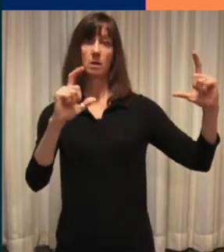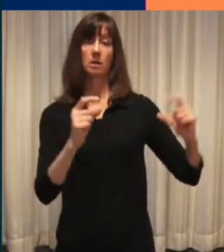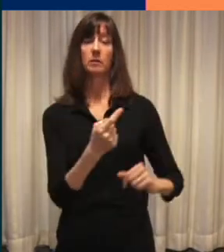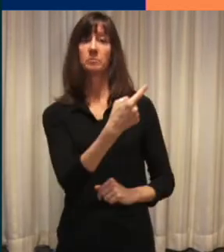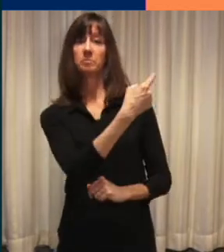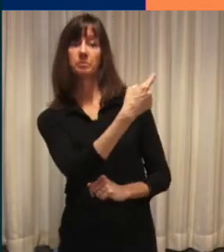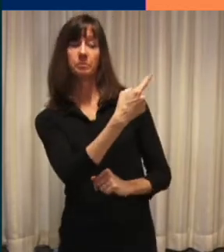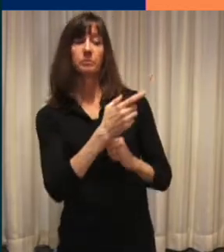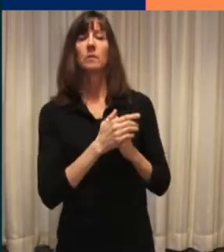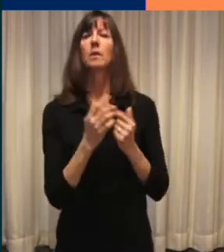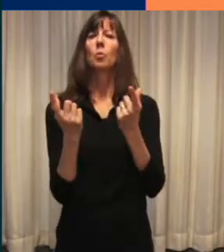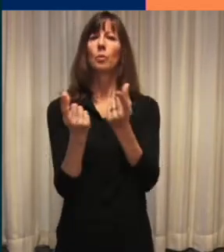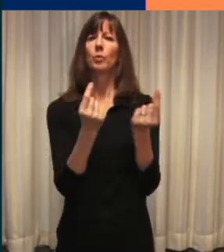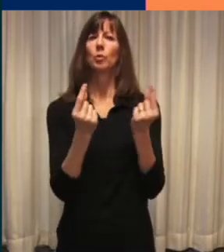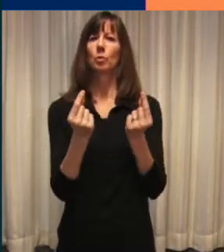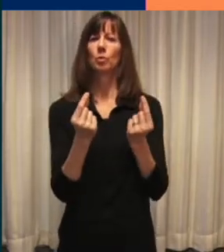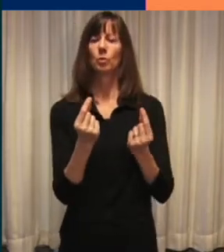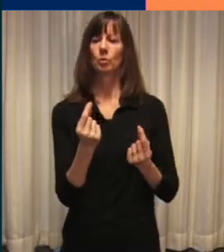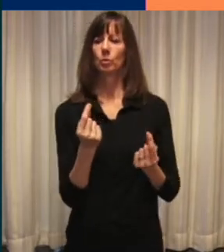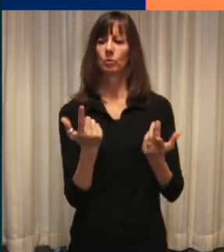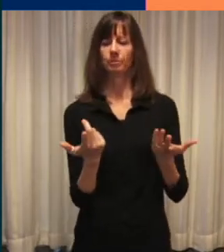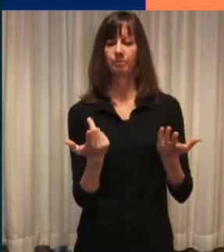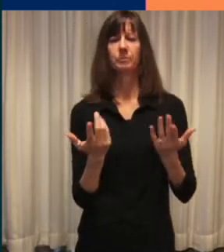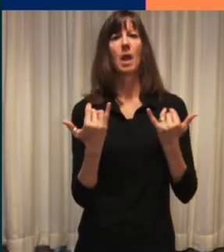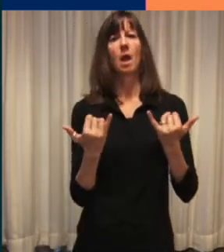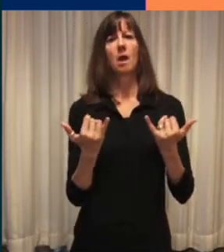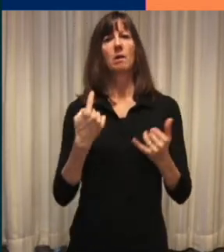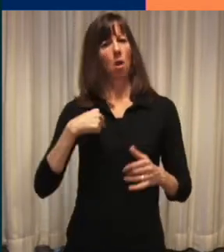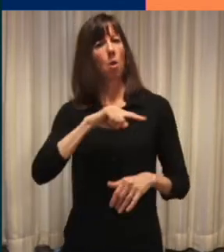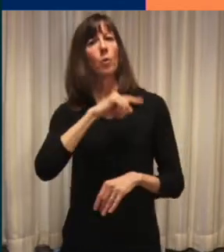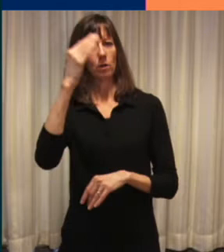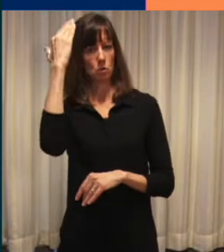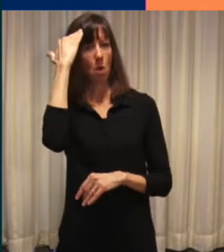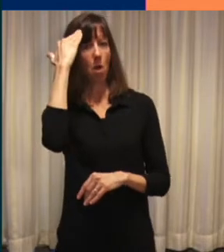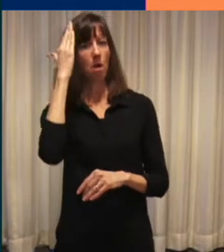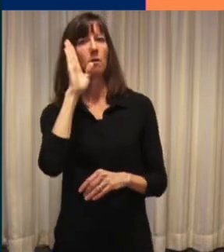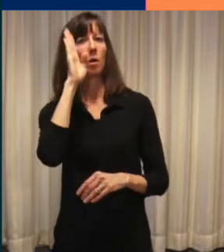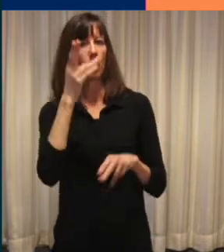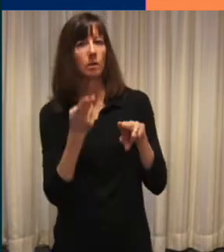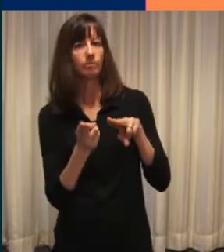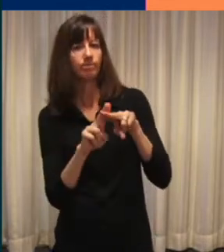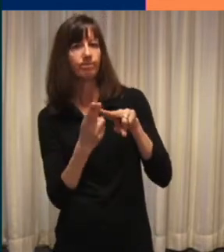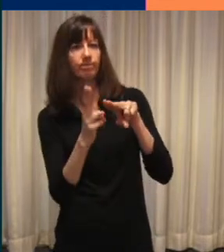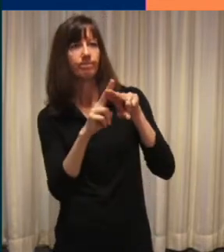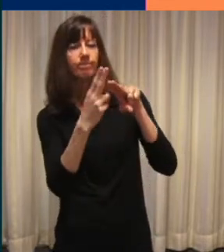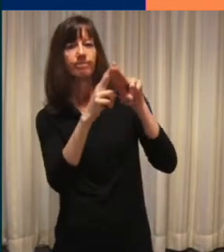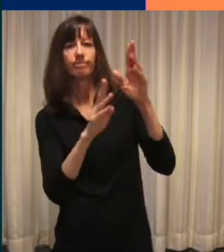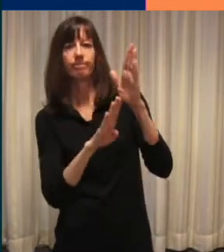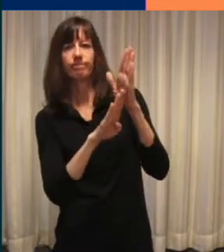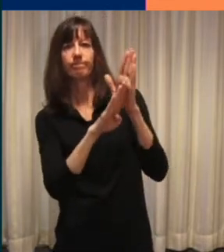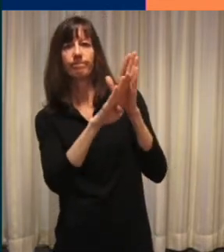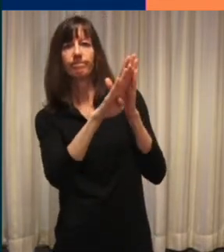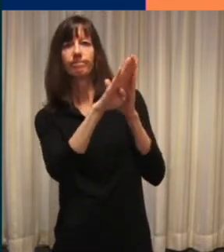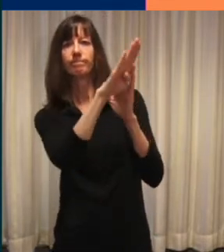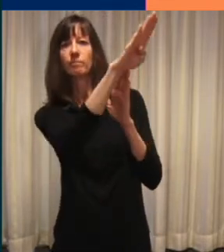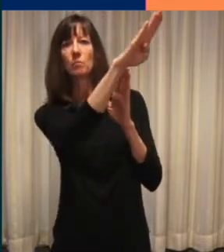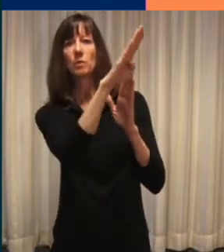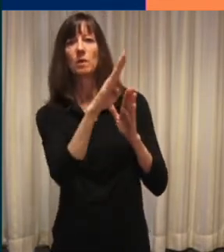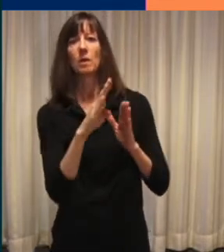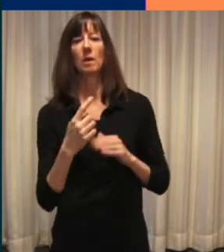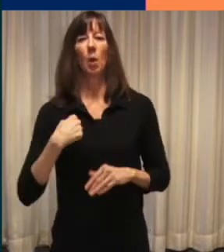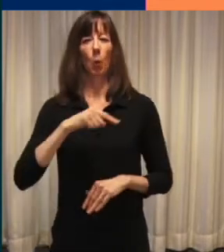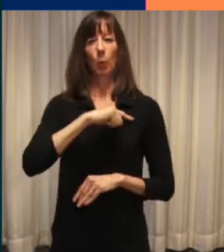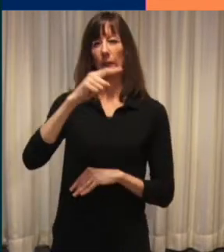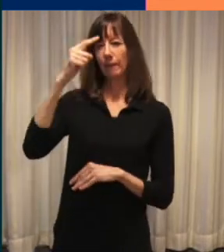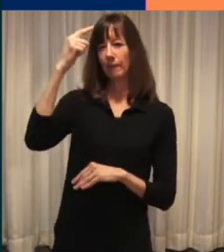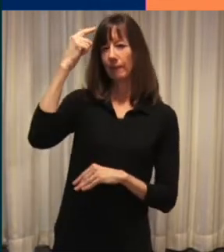okay, if we know we're continuing to climb up that curve, and we still think we're about 1 to 3 weeks behind New